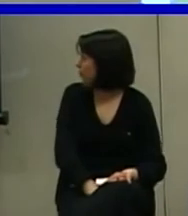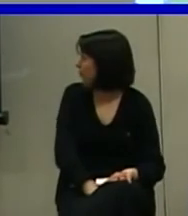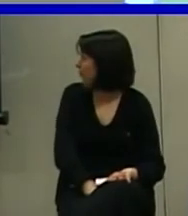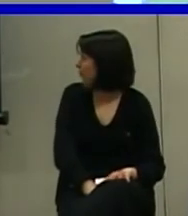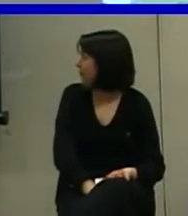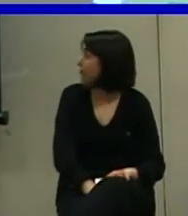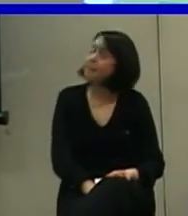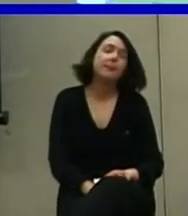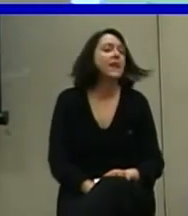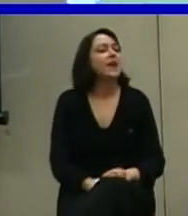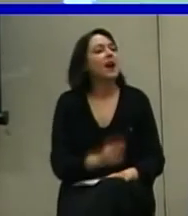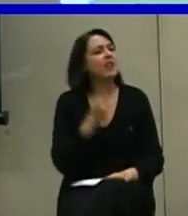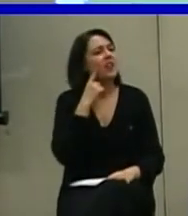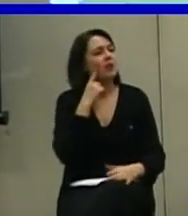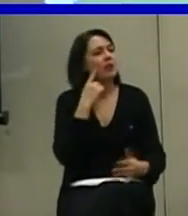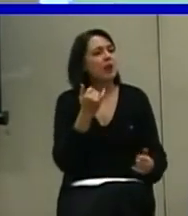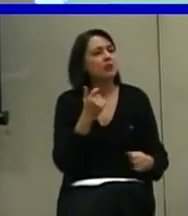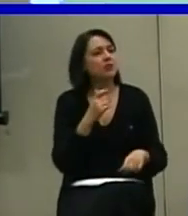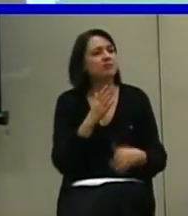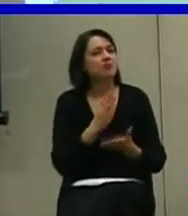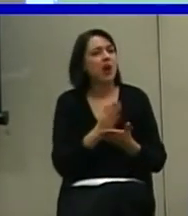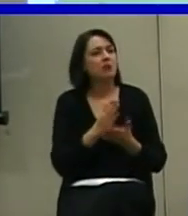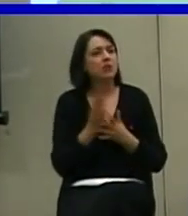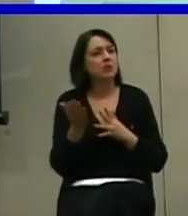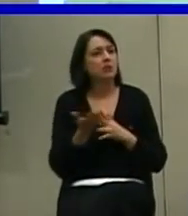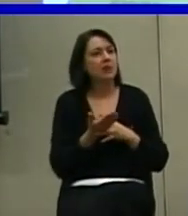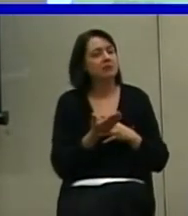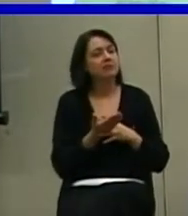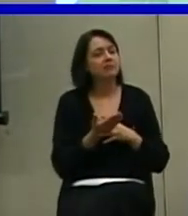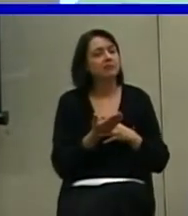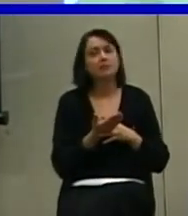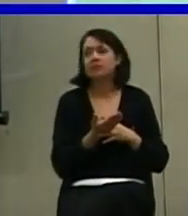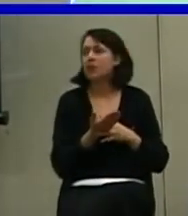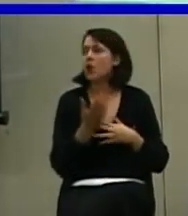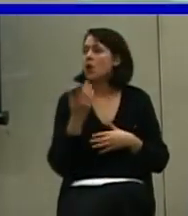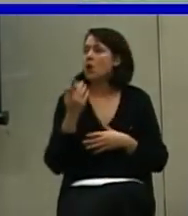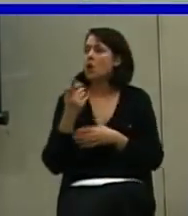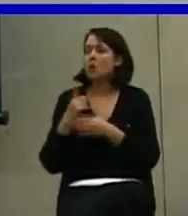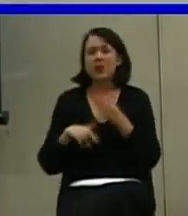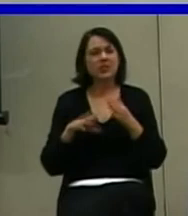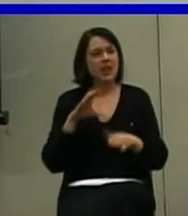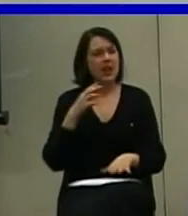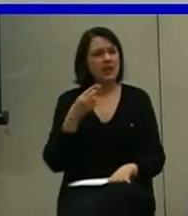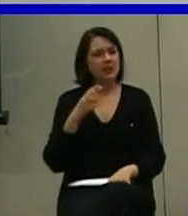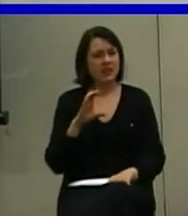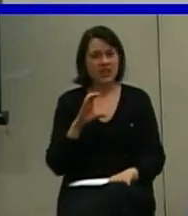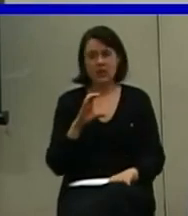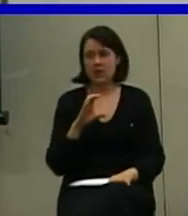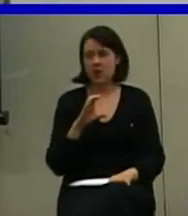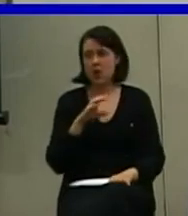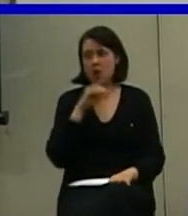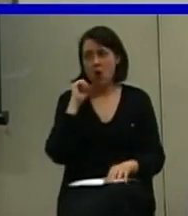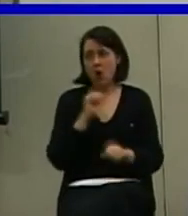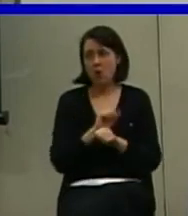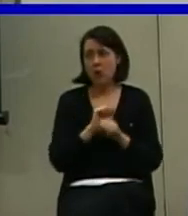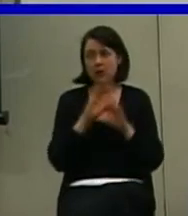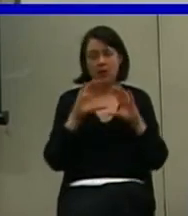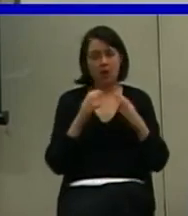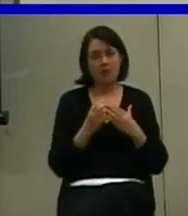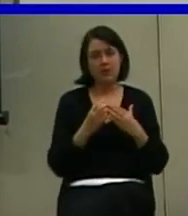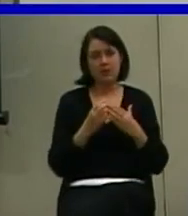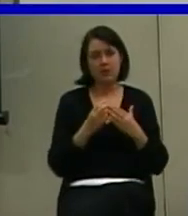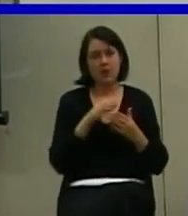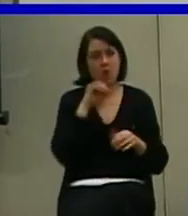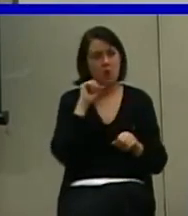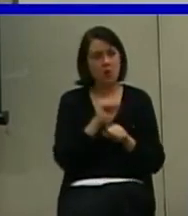I think what we should do here is stop and take a break. Yes? What's the HC? Homework club. HC down here is